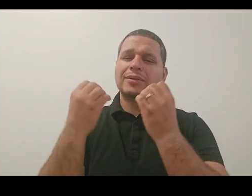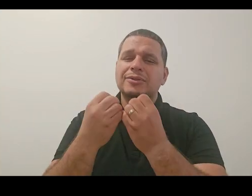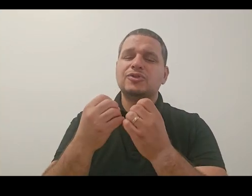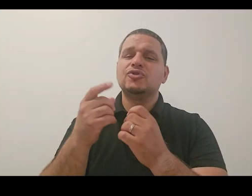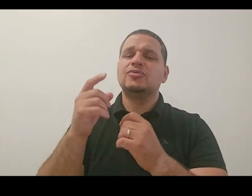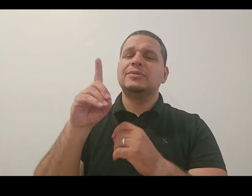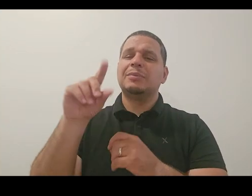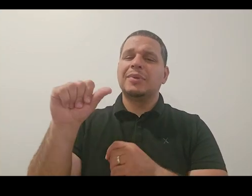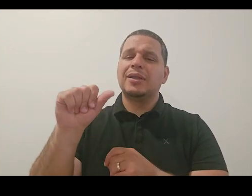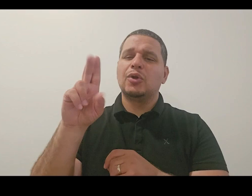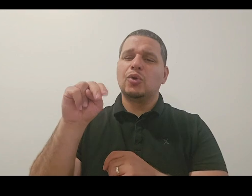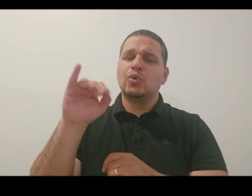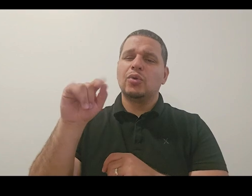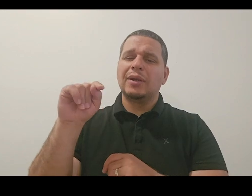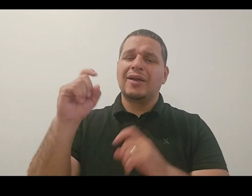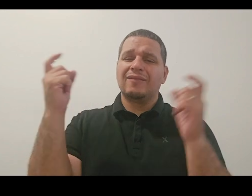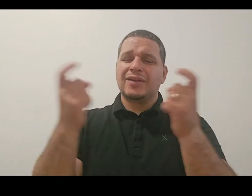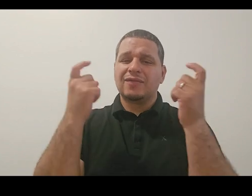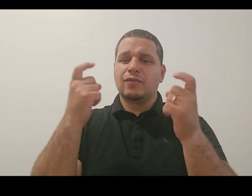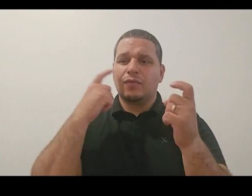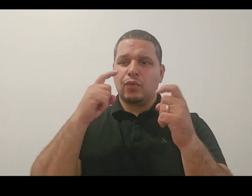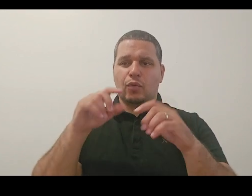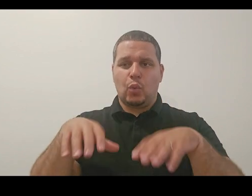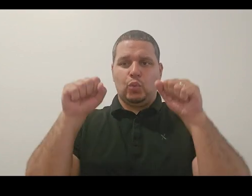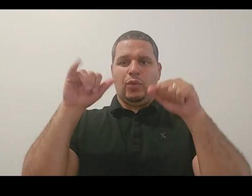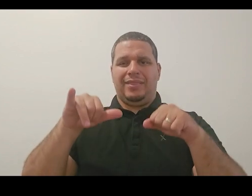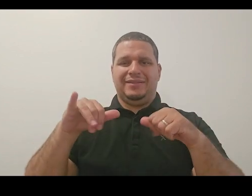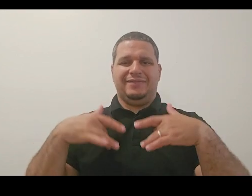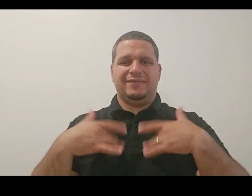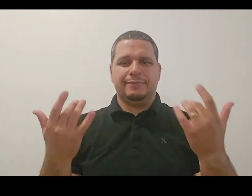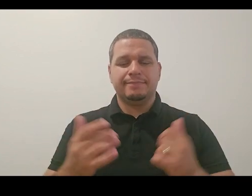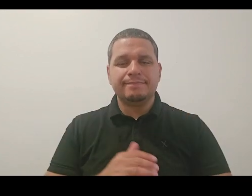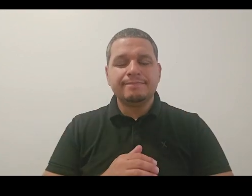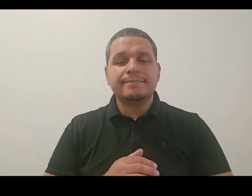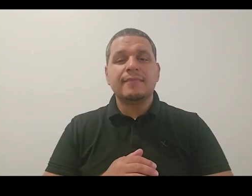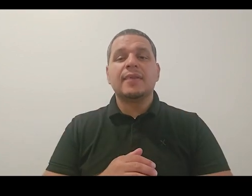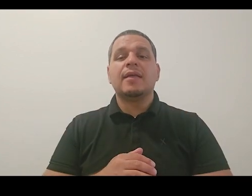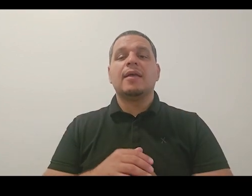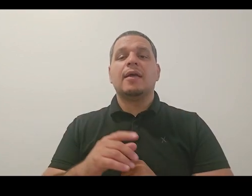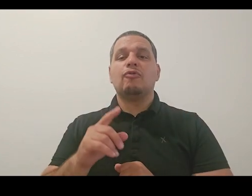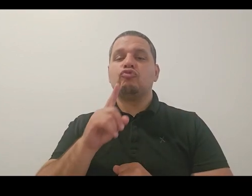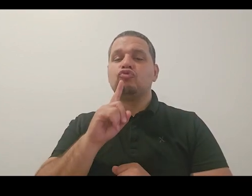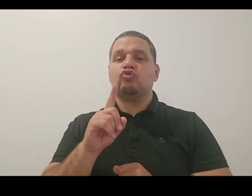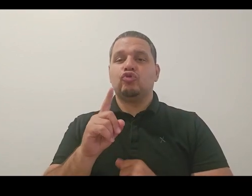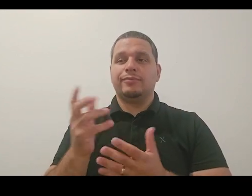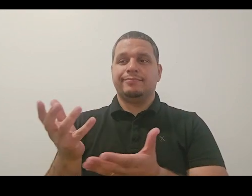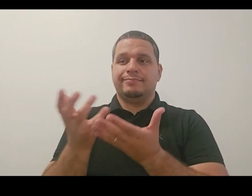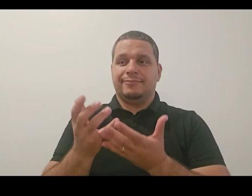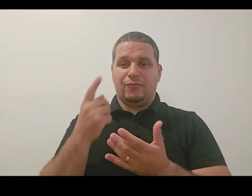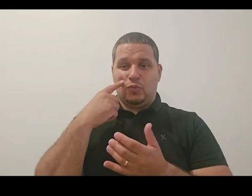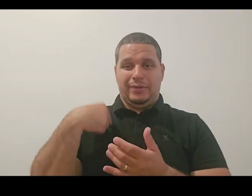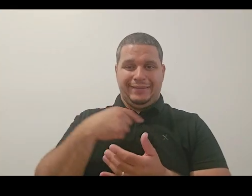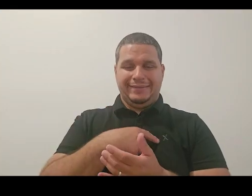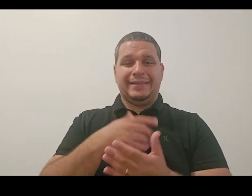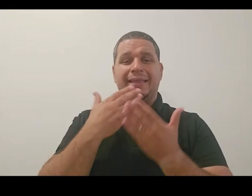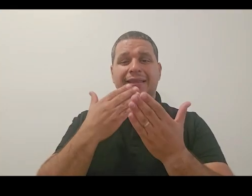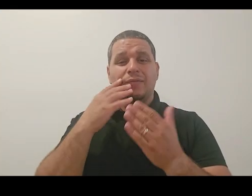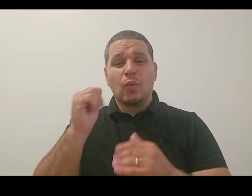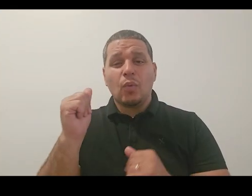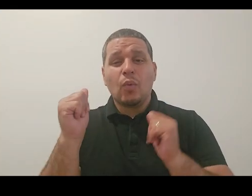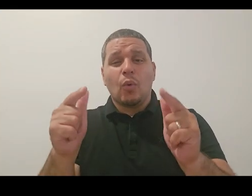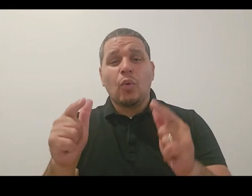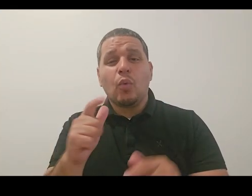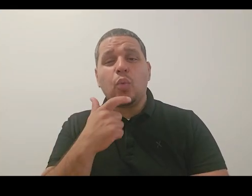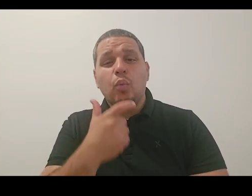this panel, and I'd like to thank the organizers of the Disability Unite Festival for putting this together and putting it in